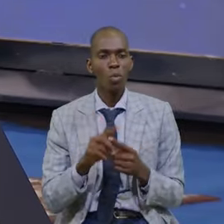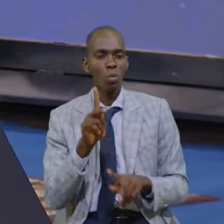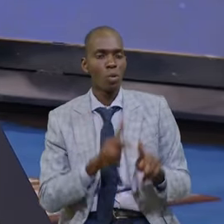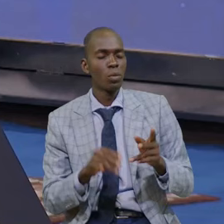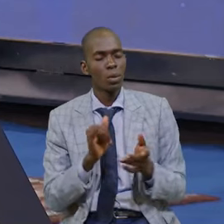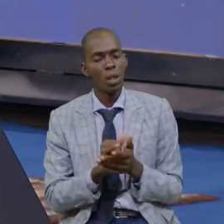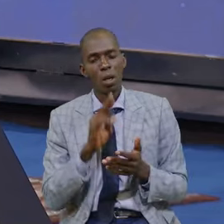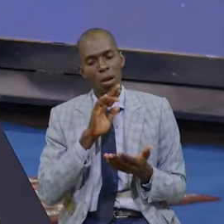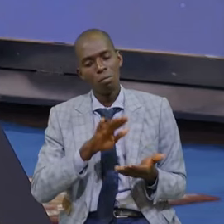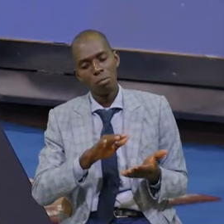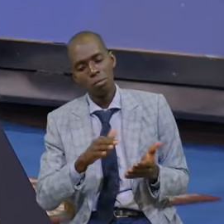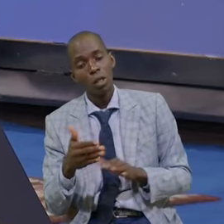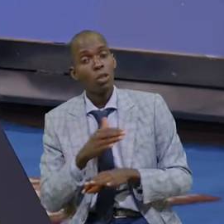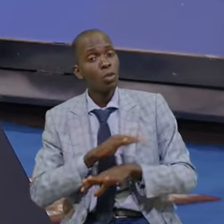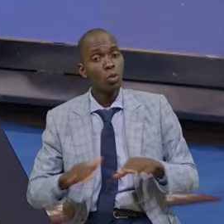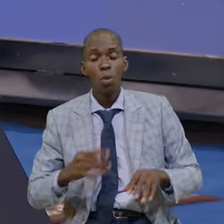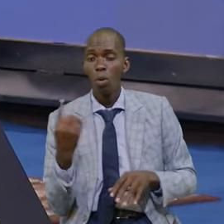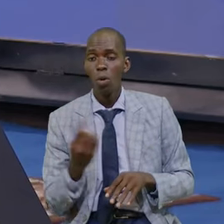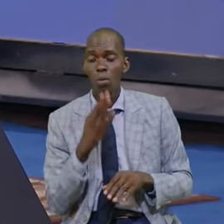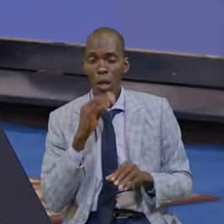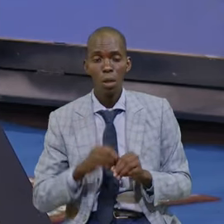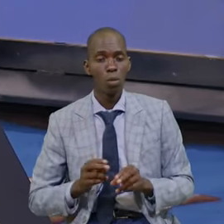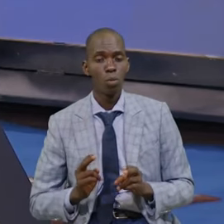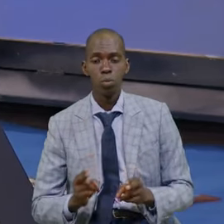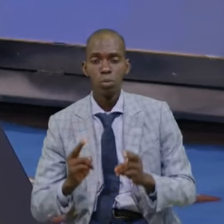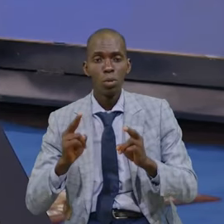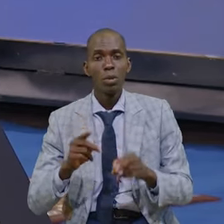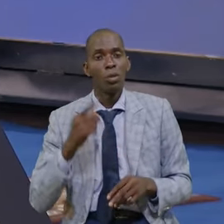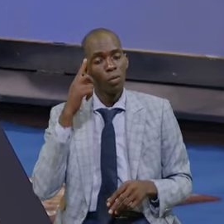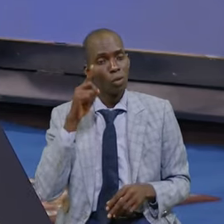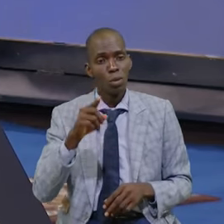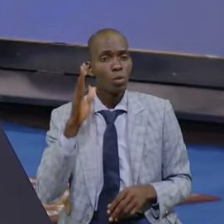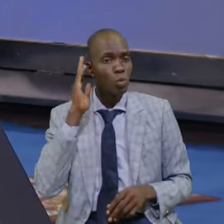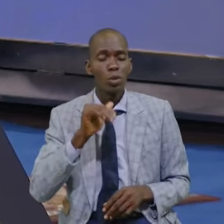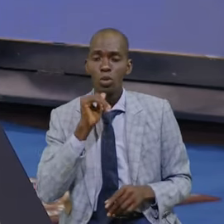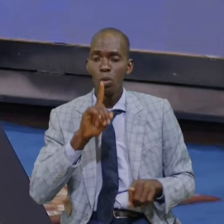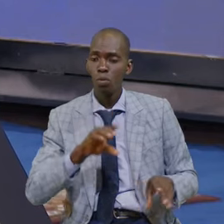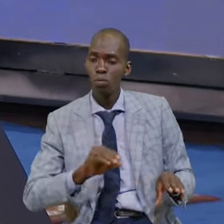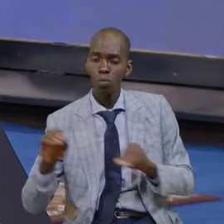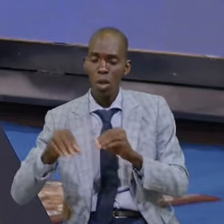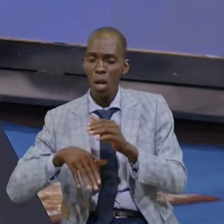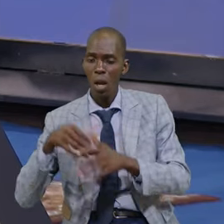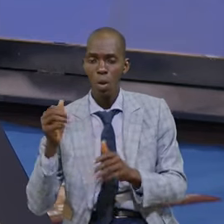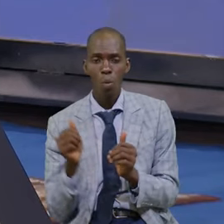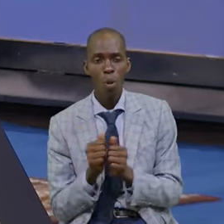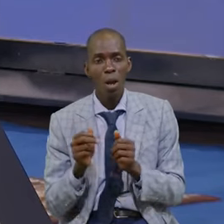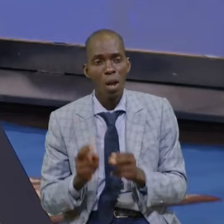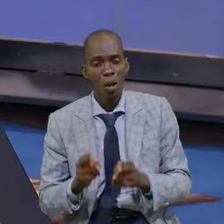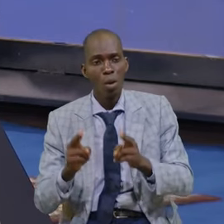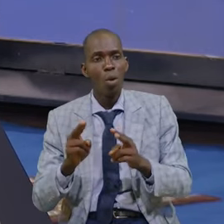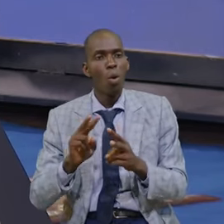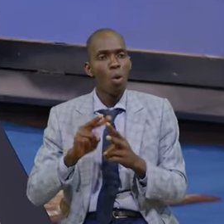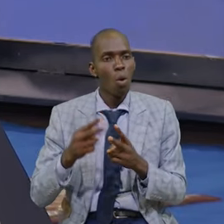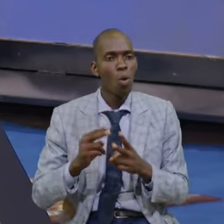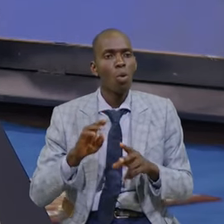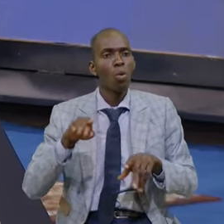be in a hurry, for ye shall not go out with haste, but no go by night, for